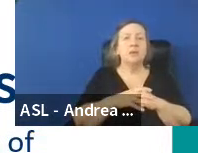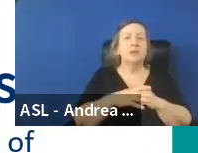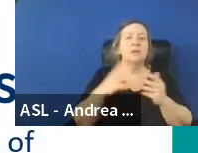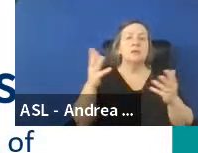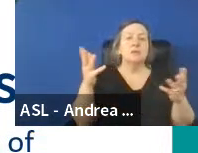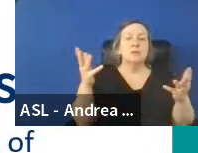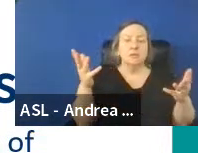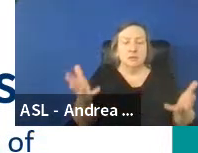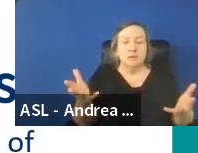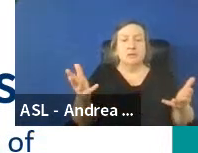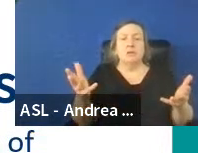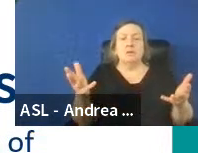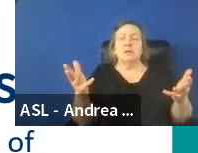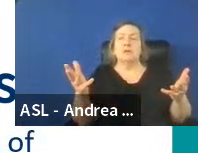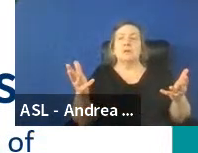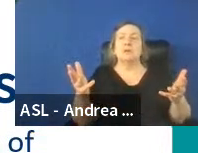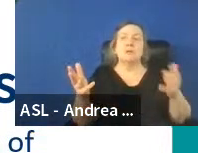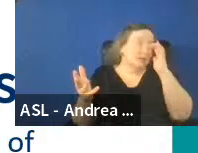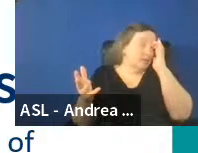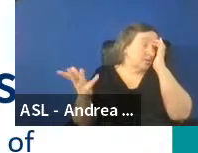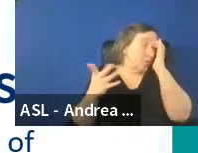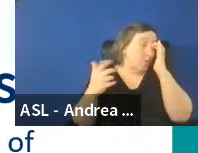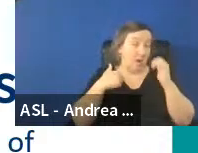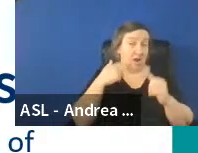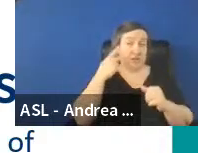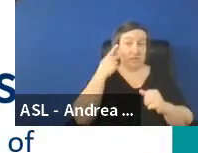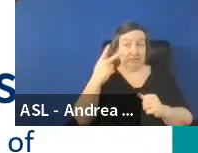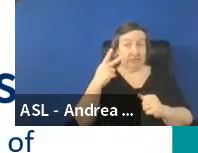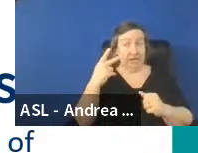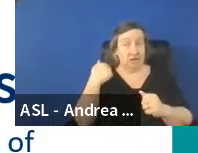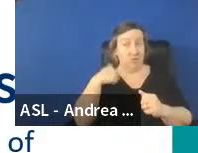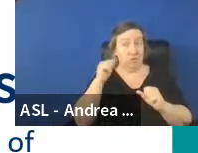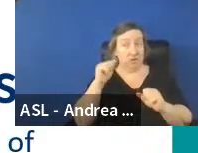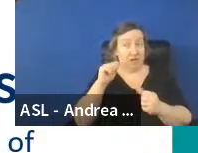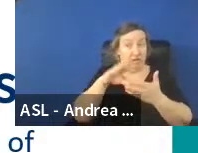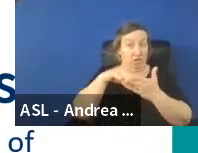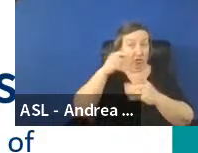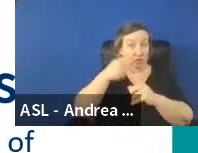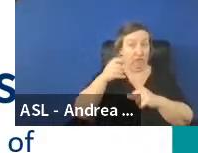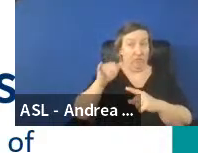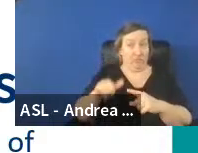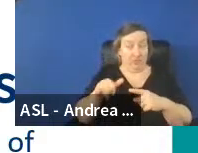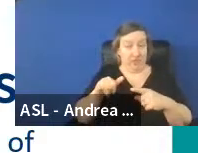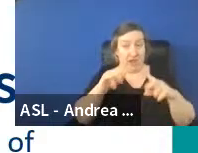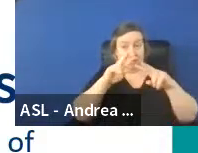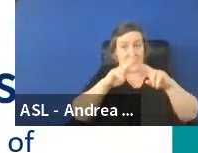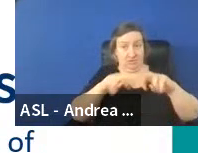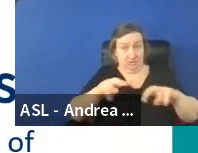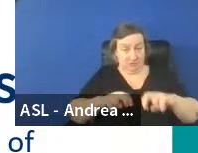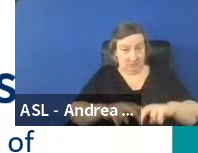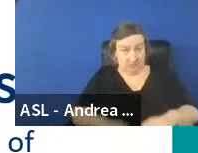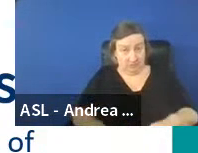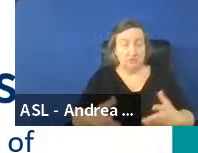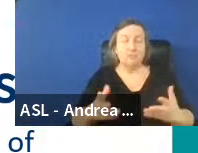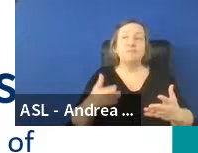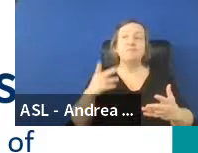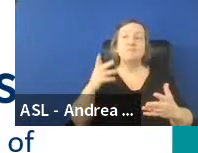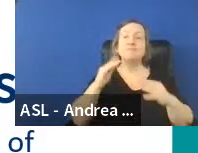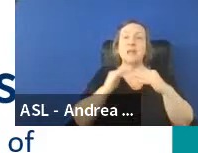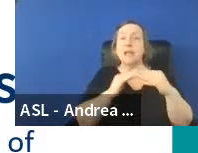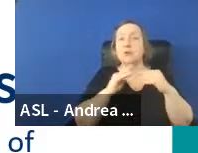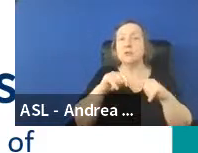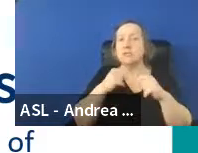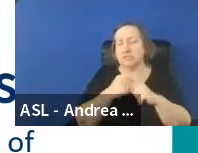that as I see them, as we've seen them as an equity